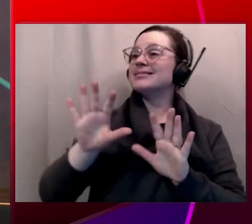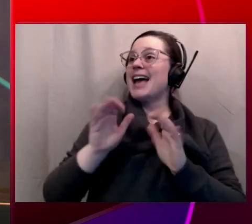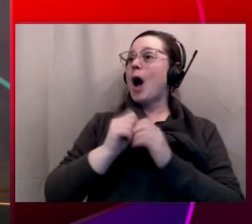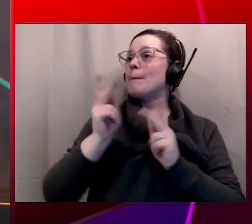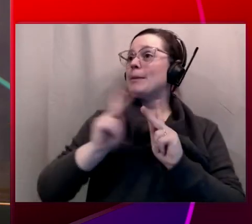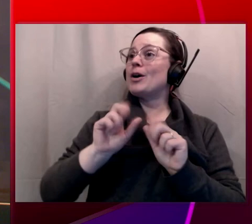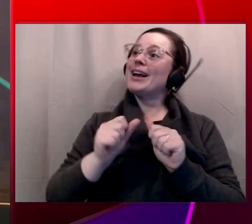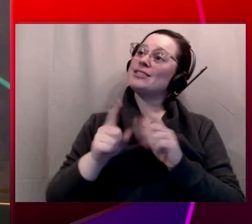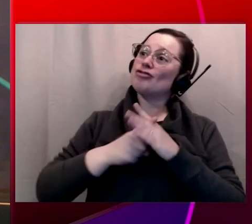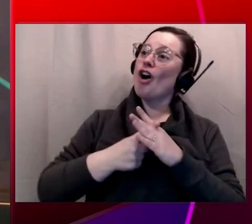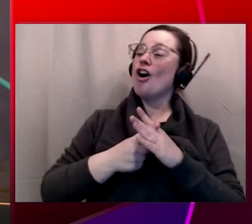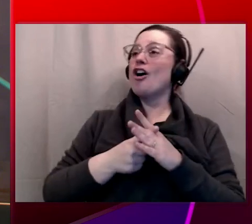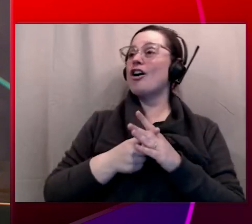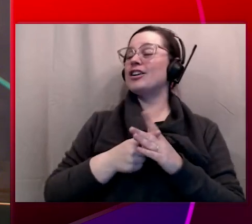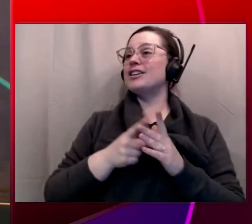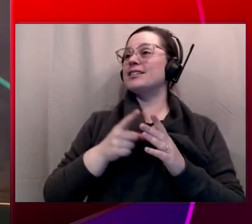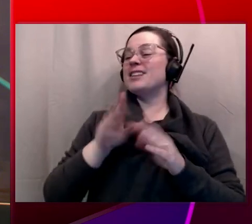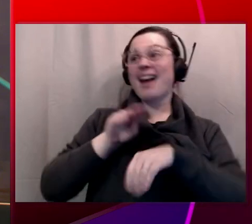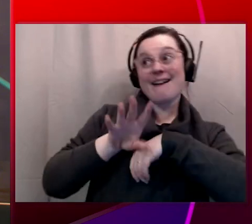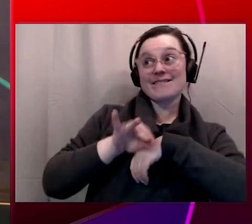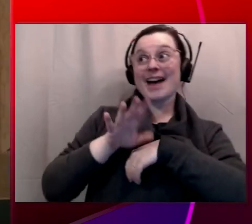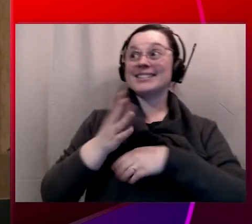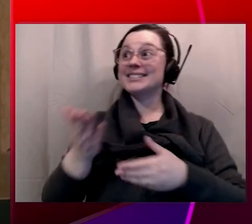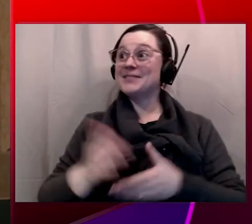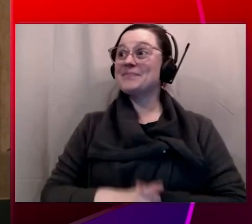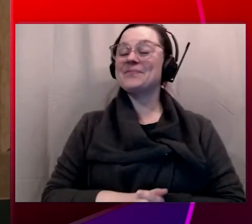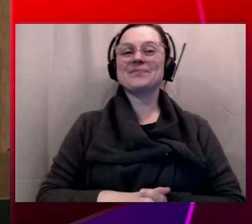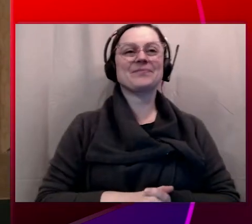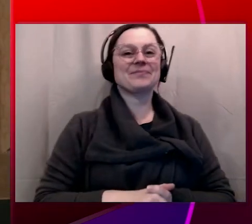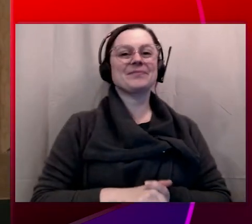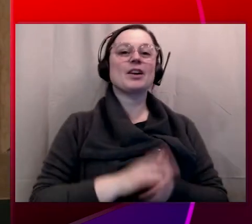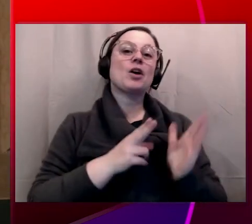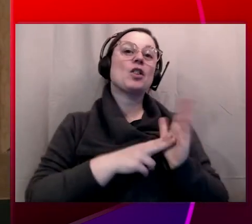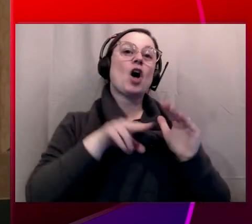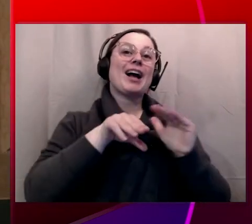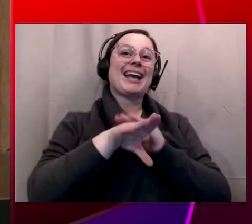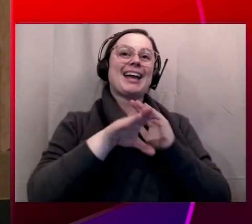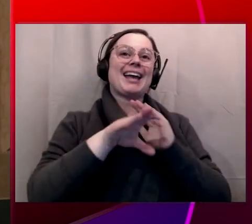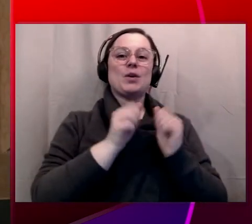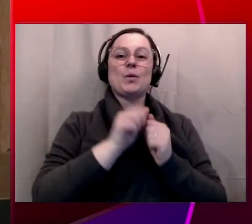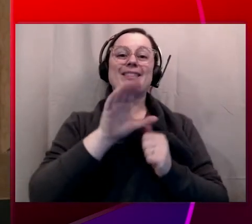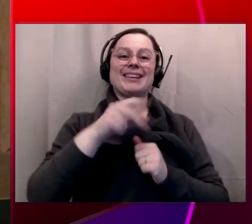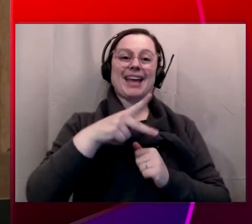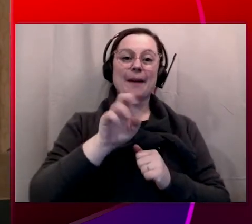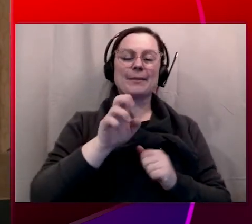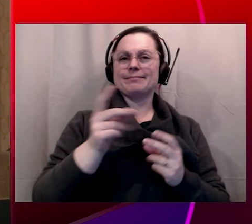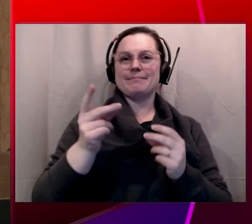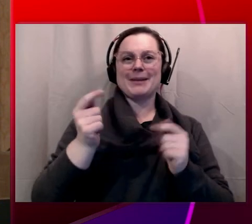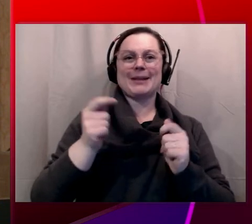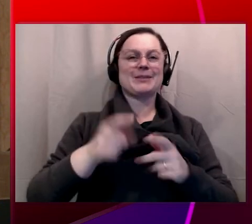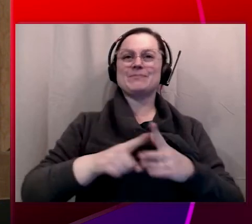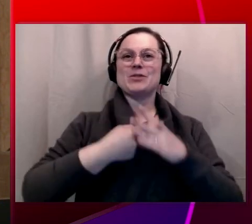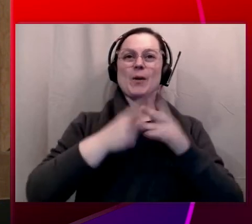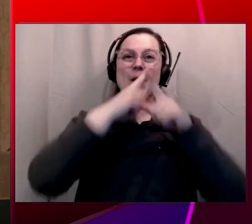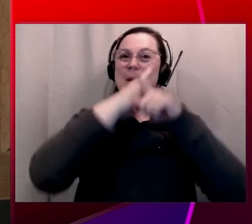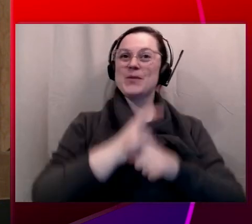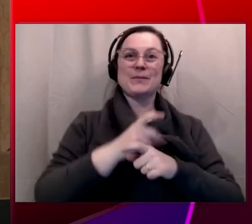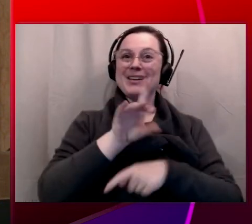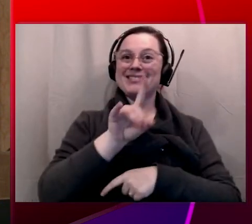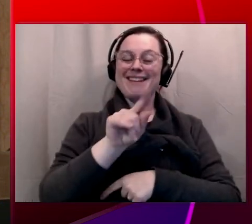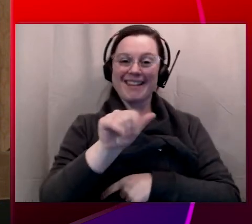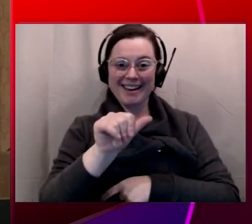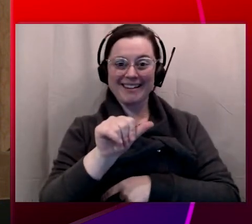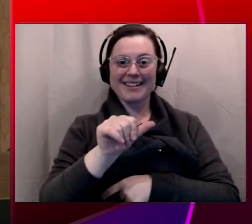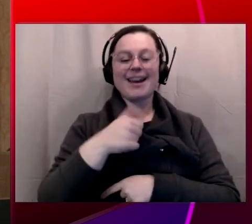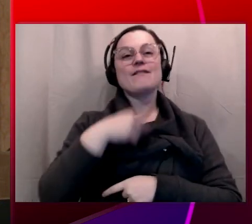started, advice for them to get started? You can log in with Cape, and then you can immediately just start encrypting data. We have